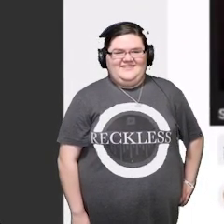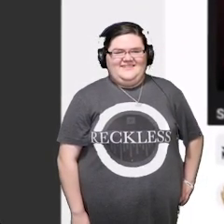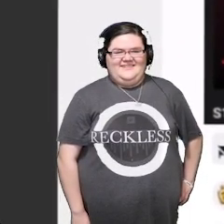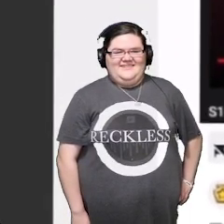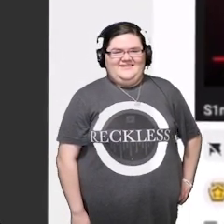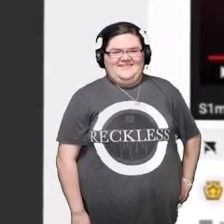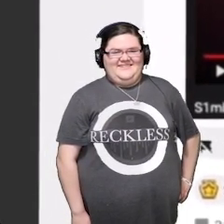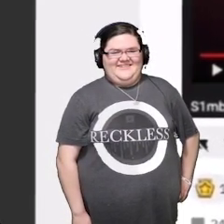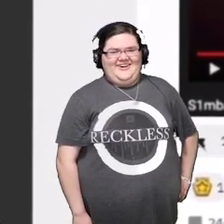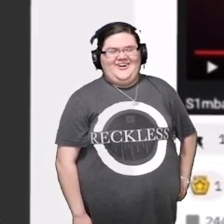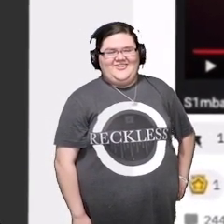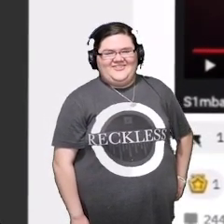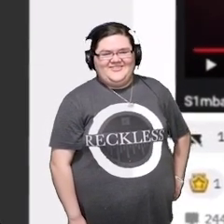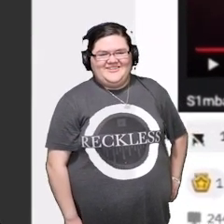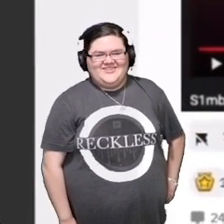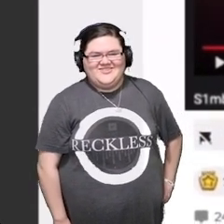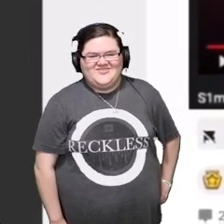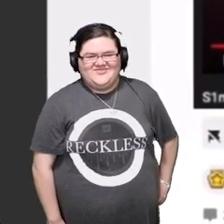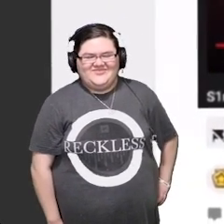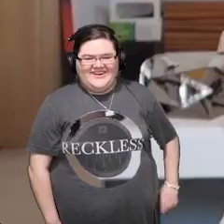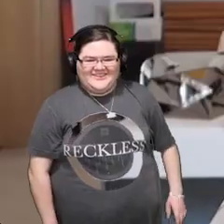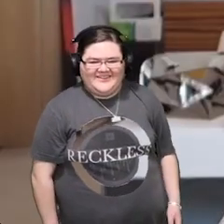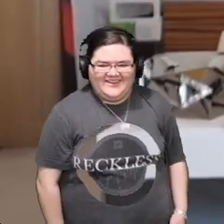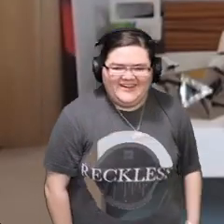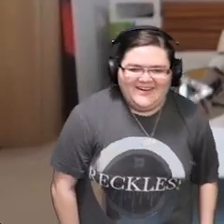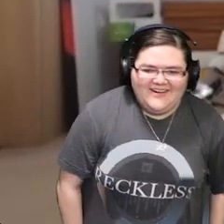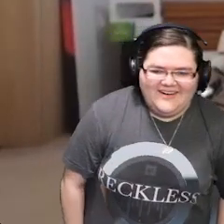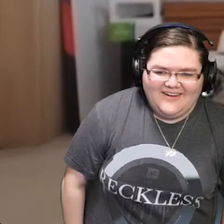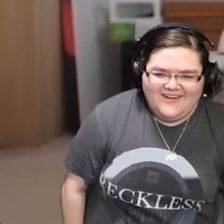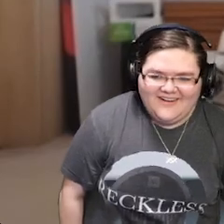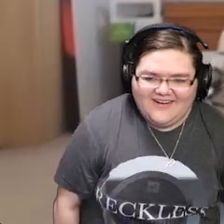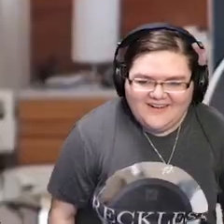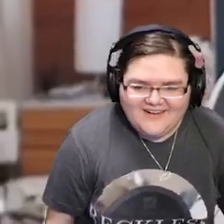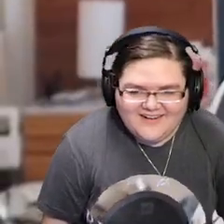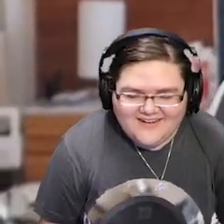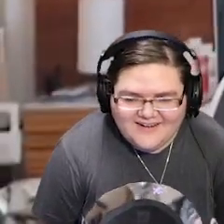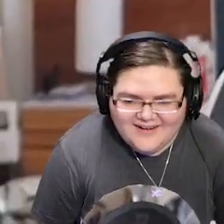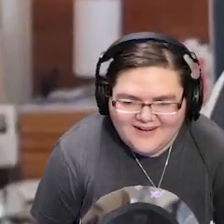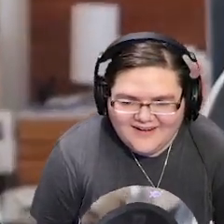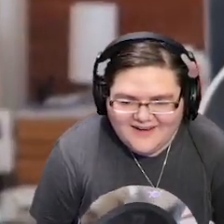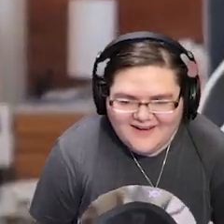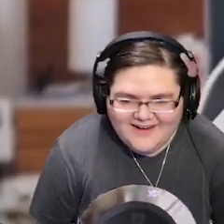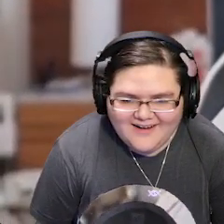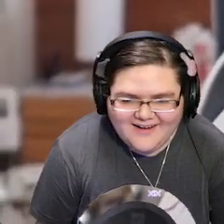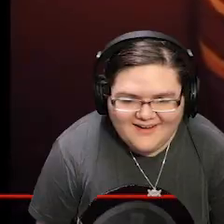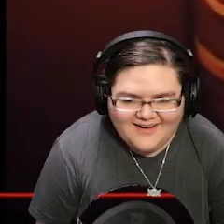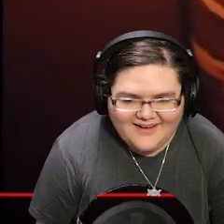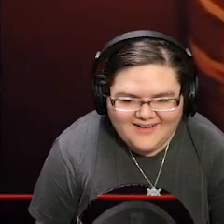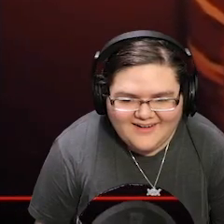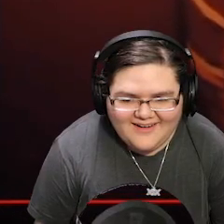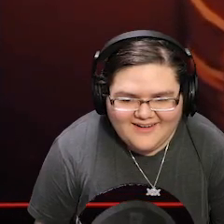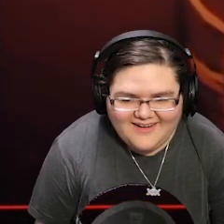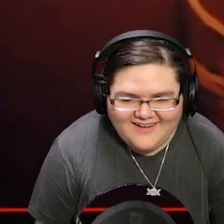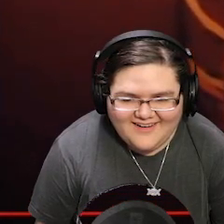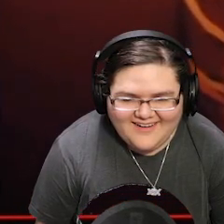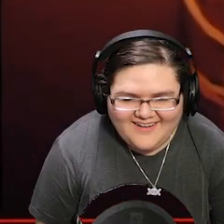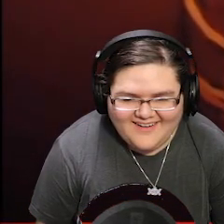That's my sister. Oh. Wait, 148? No, wait, hold on. Wait, what? Oh,